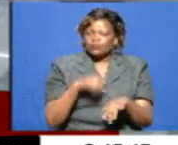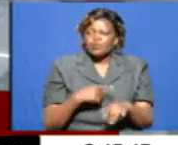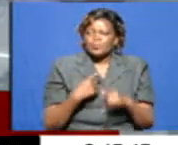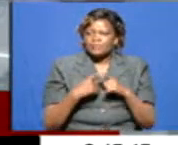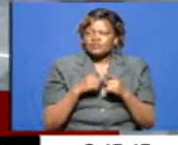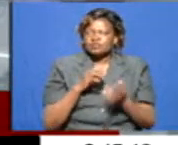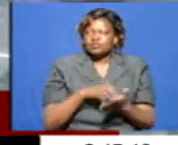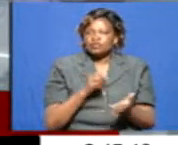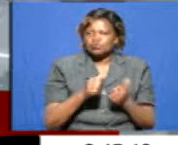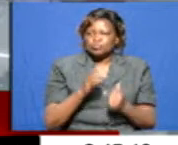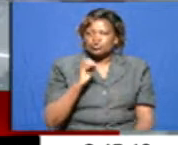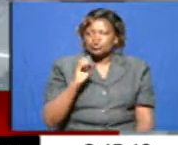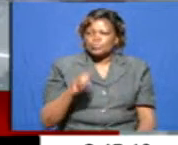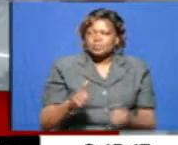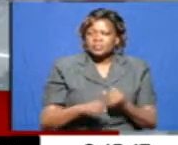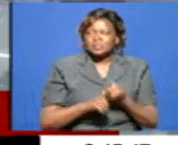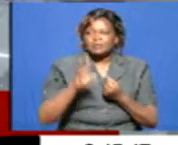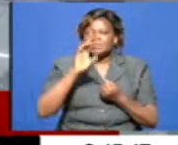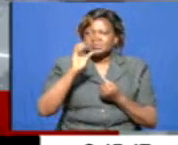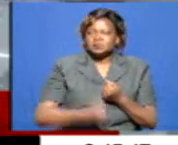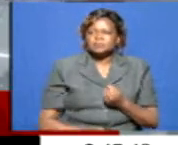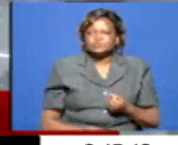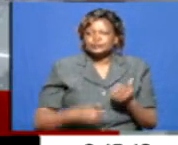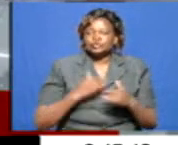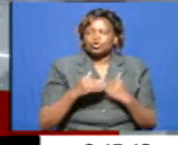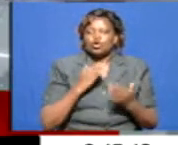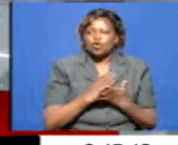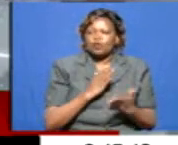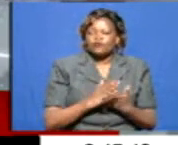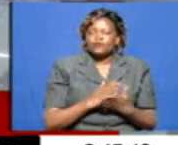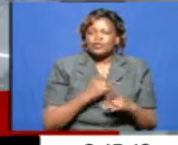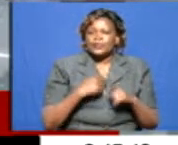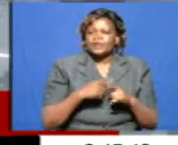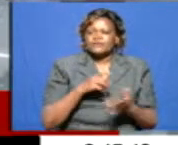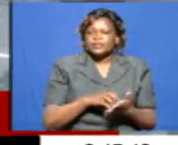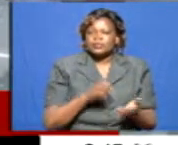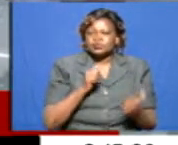at 0.6%. Total confirmed positive cases are now